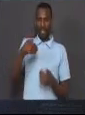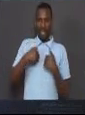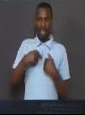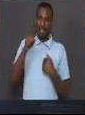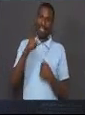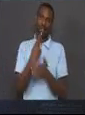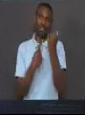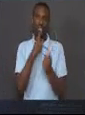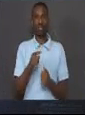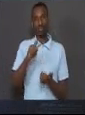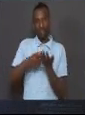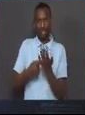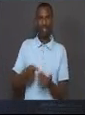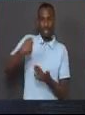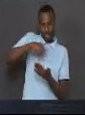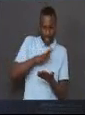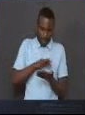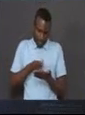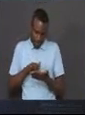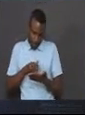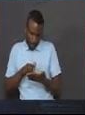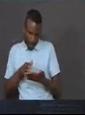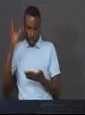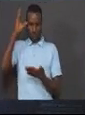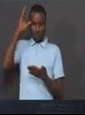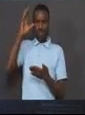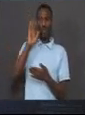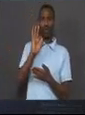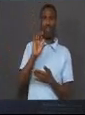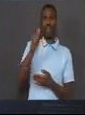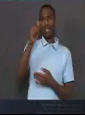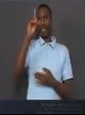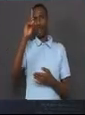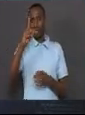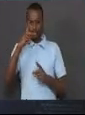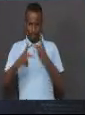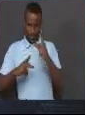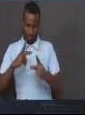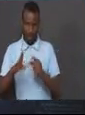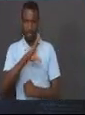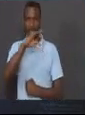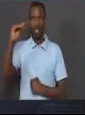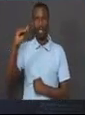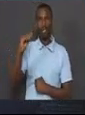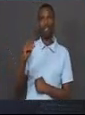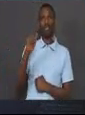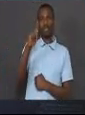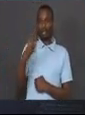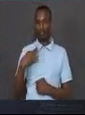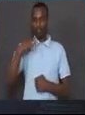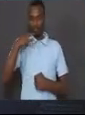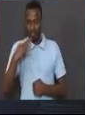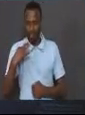That is all for today. We have studied the concept of an adiabatic process